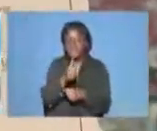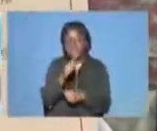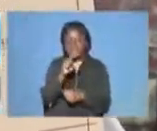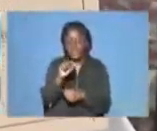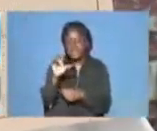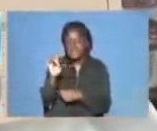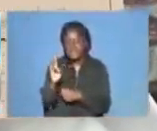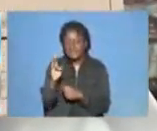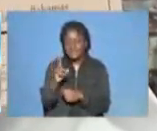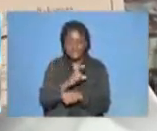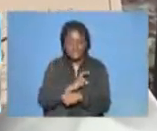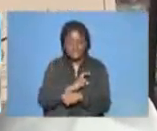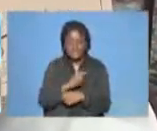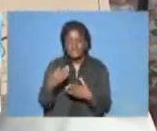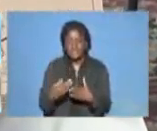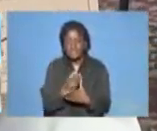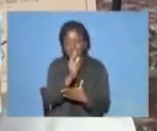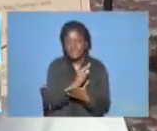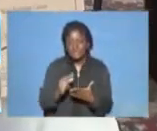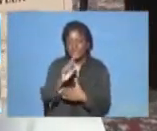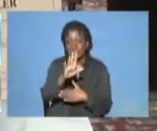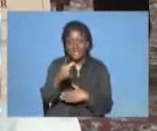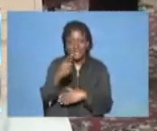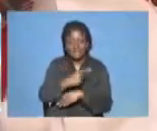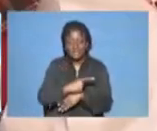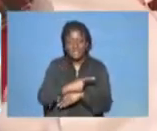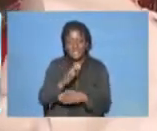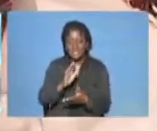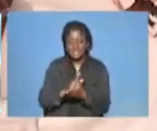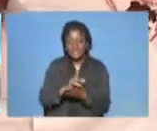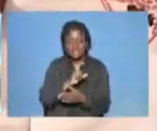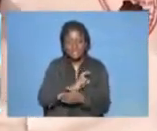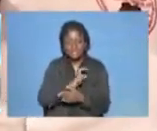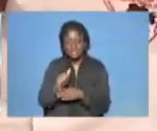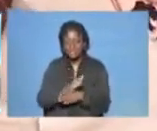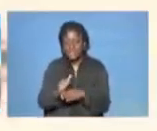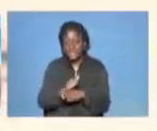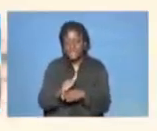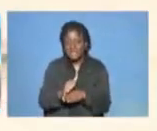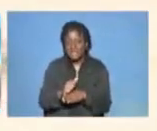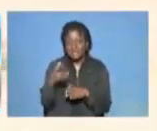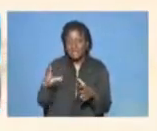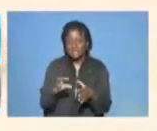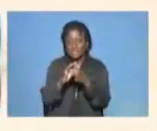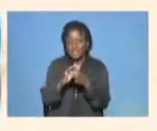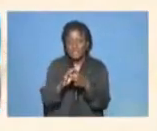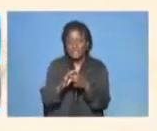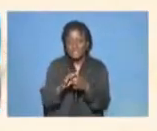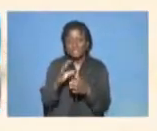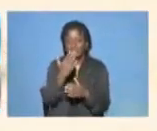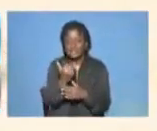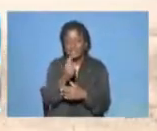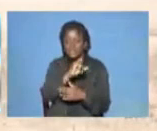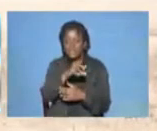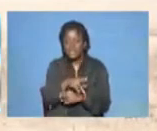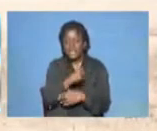from graduating a five-day school resource officer training course, will be joining students on the campuses of 15 junior and senior high schools here on New